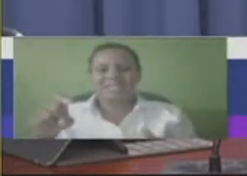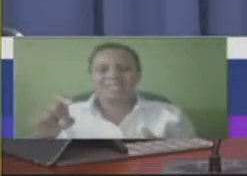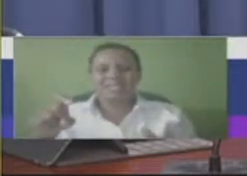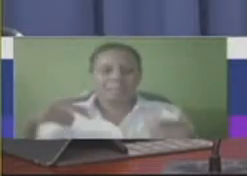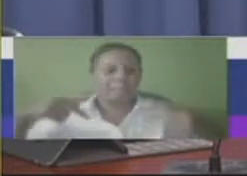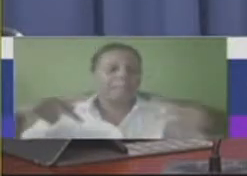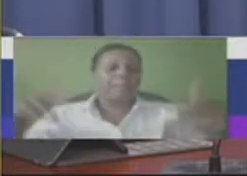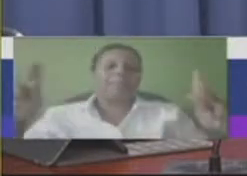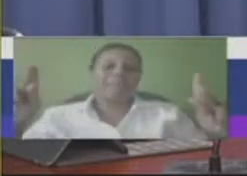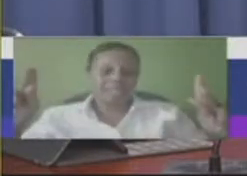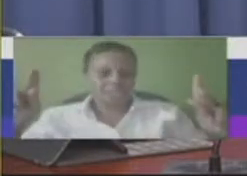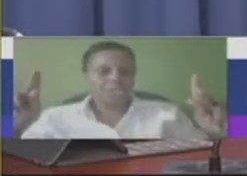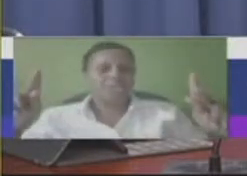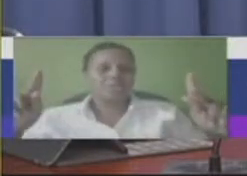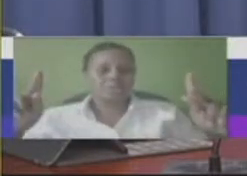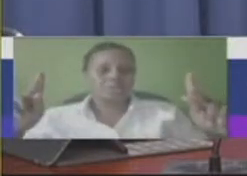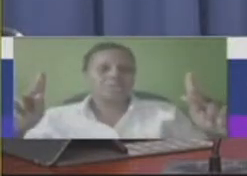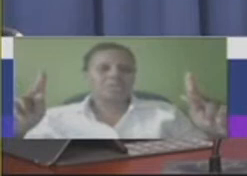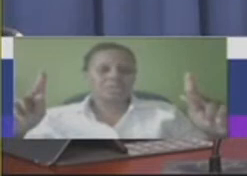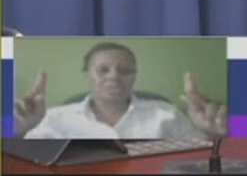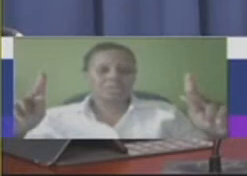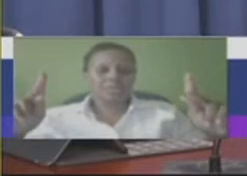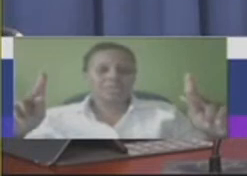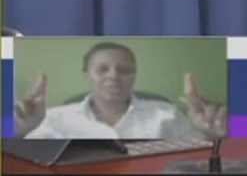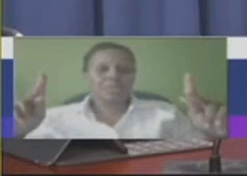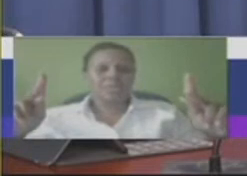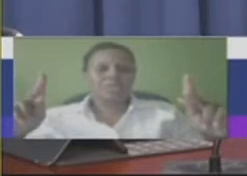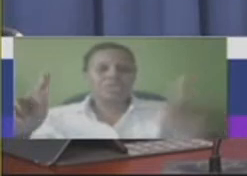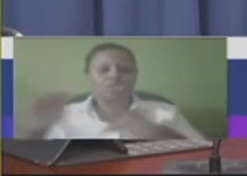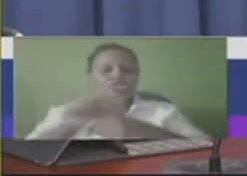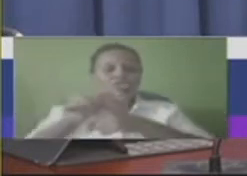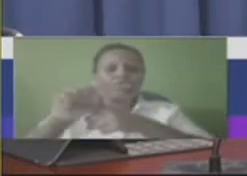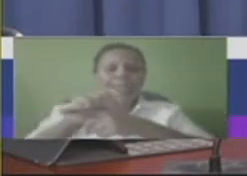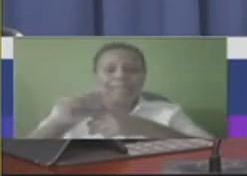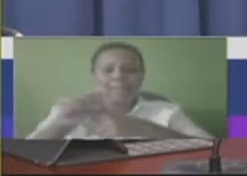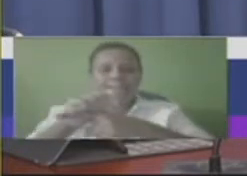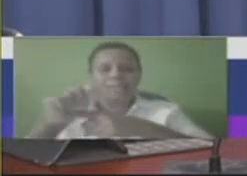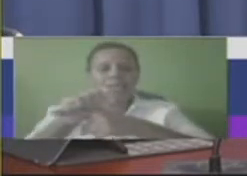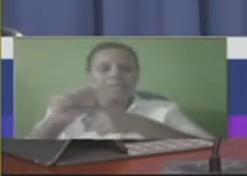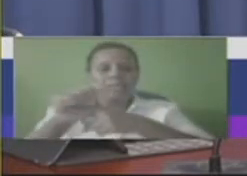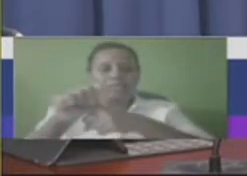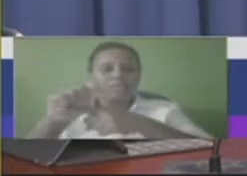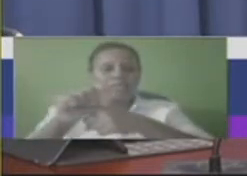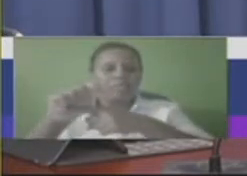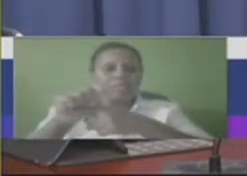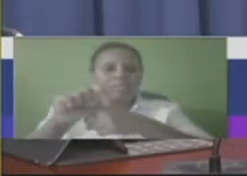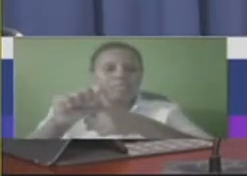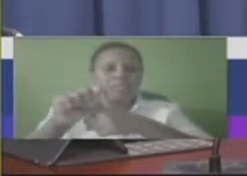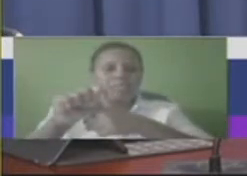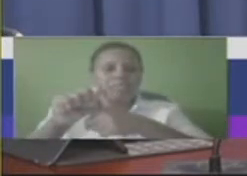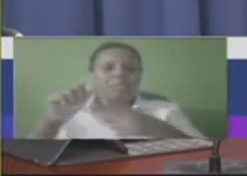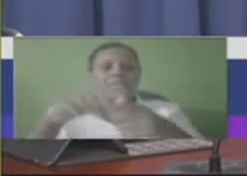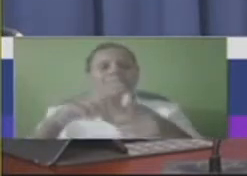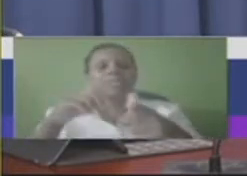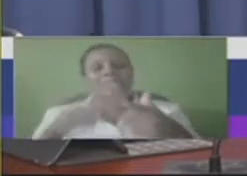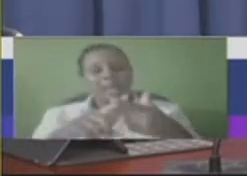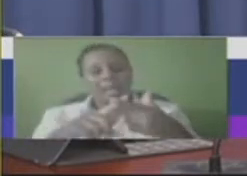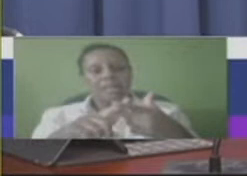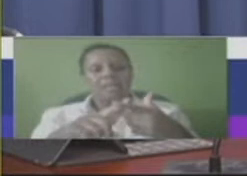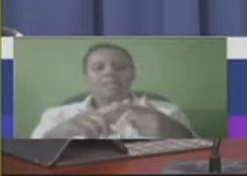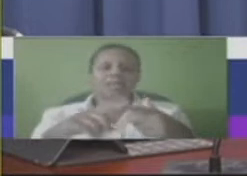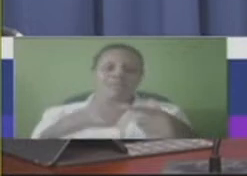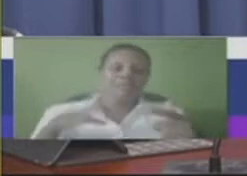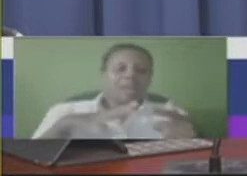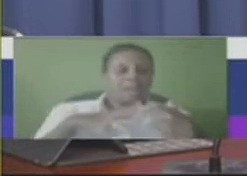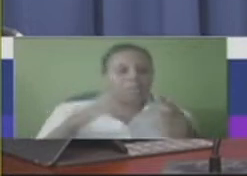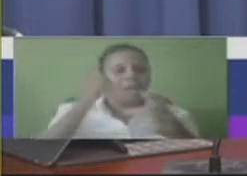and we authorize that within 1 or 2 hours based on her recommendation for national training. So that